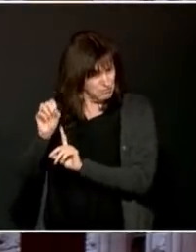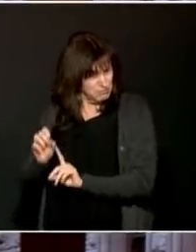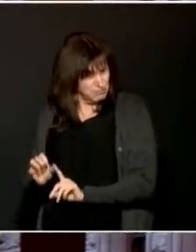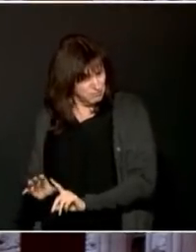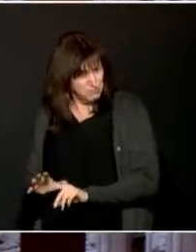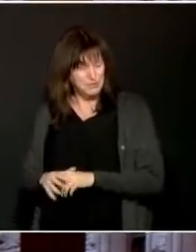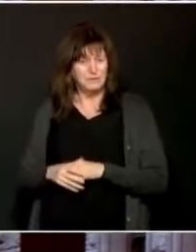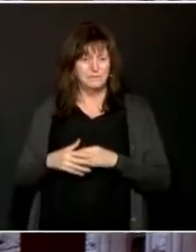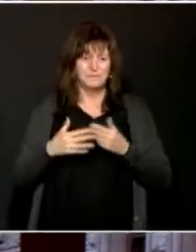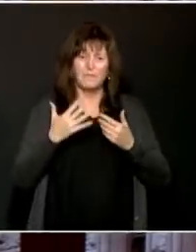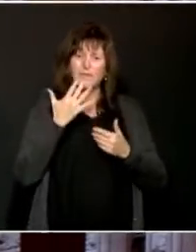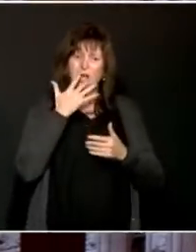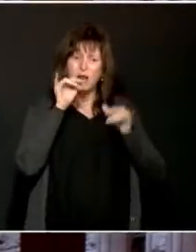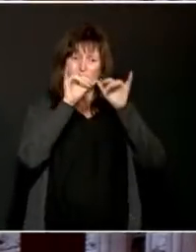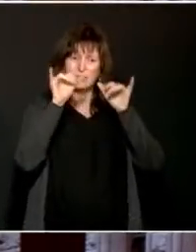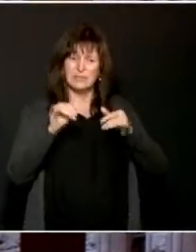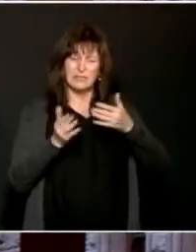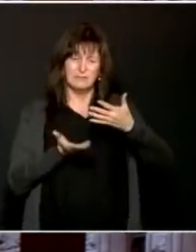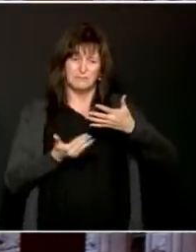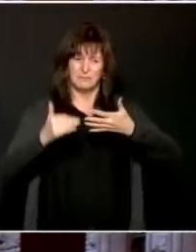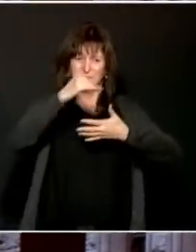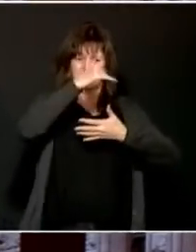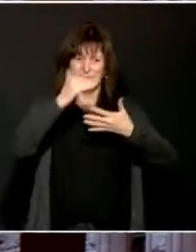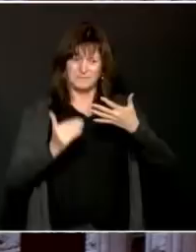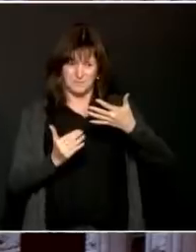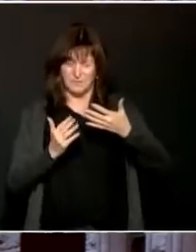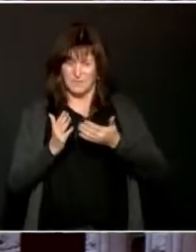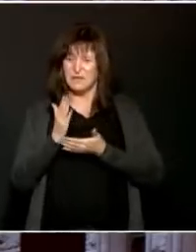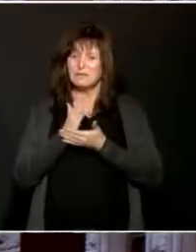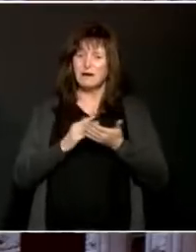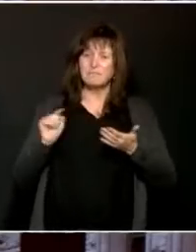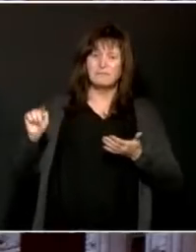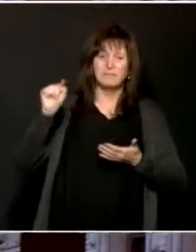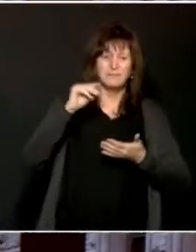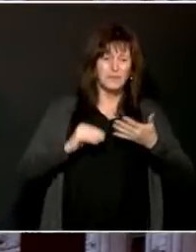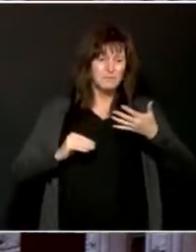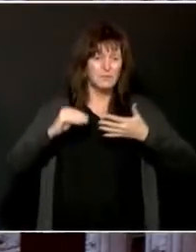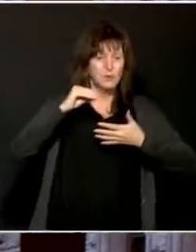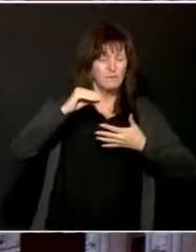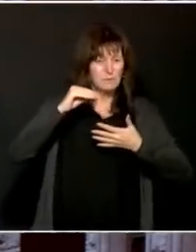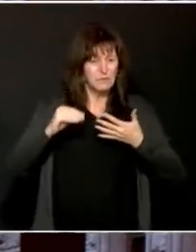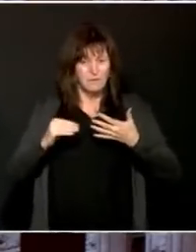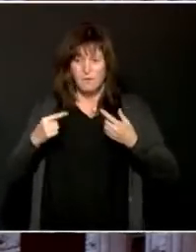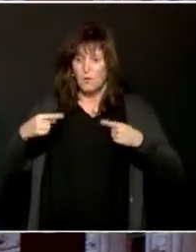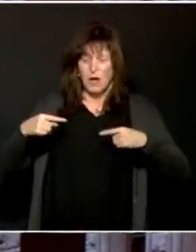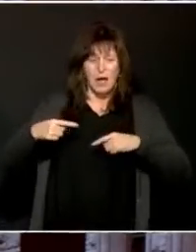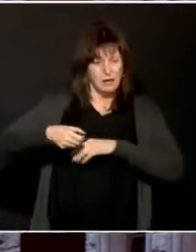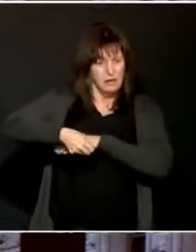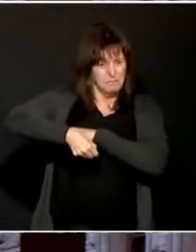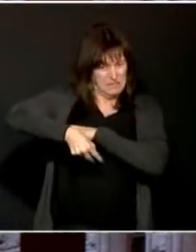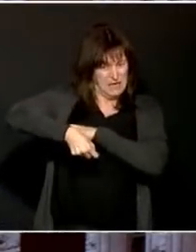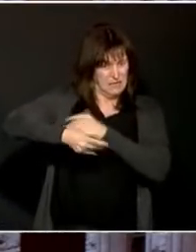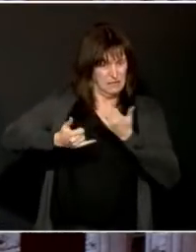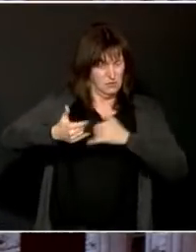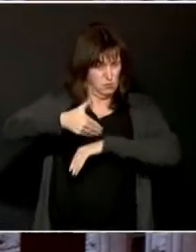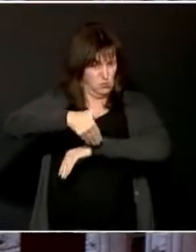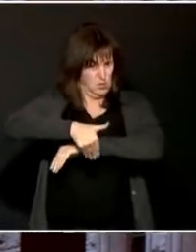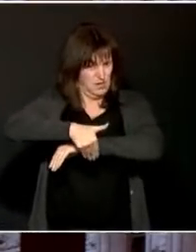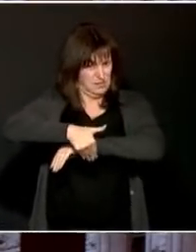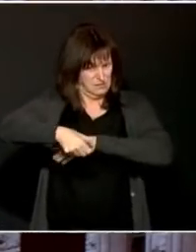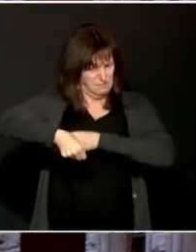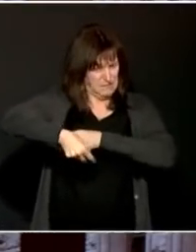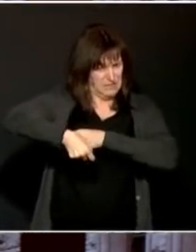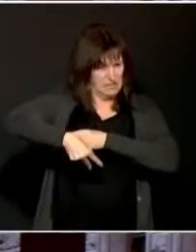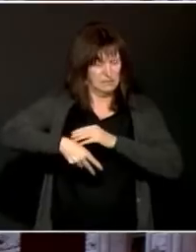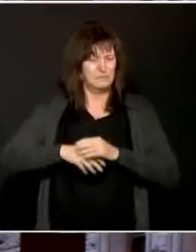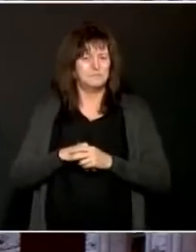the weekend, and some were effective as of midnight on Monday. So that means we've had some regions, 8 in